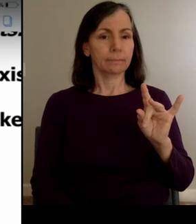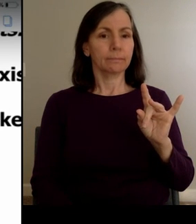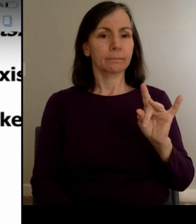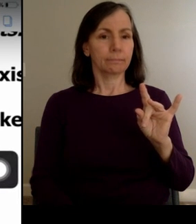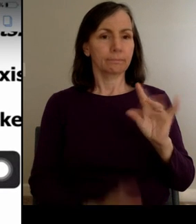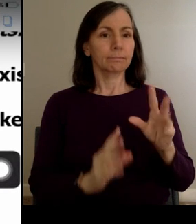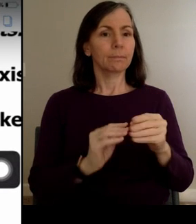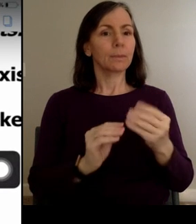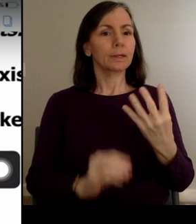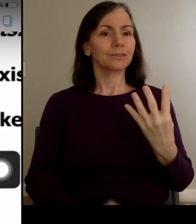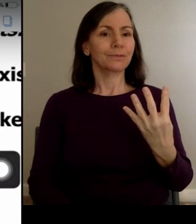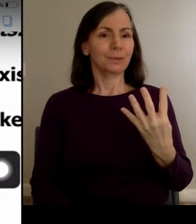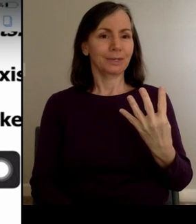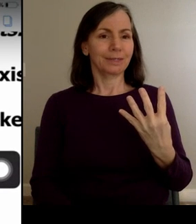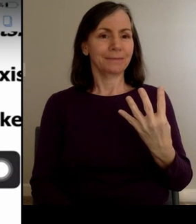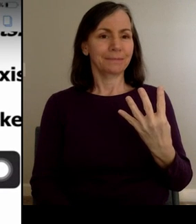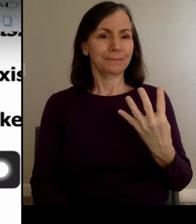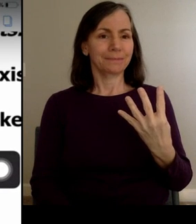plus 4.